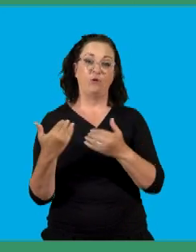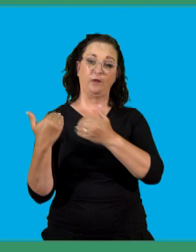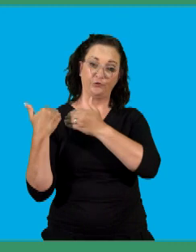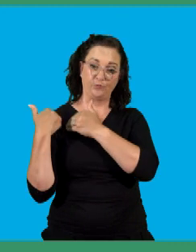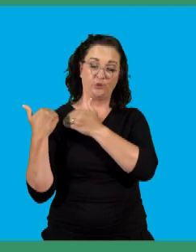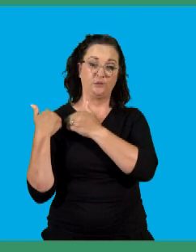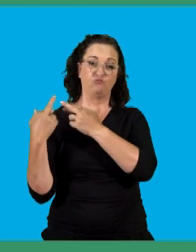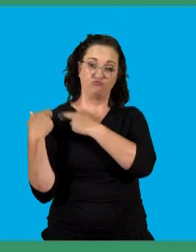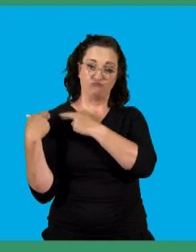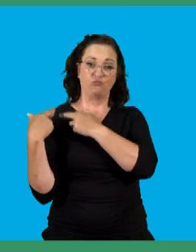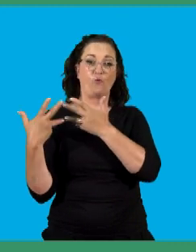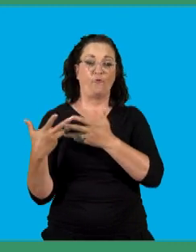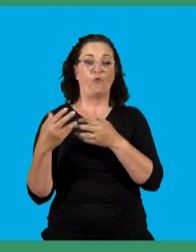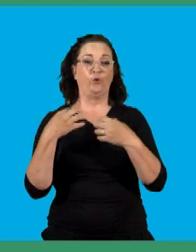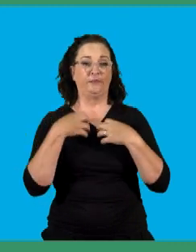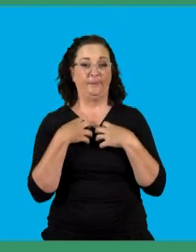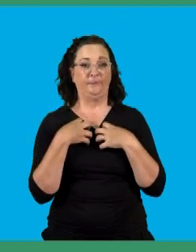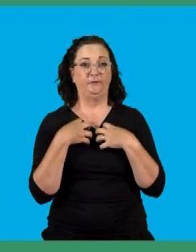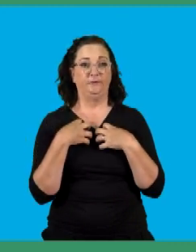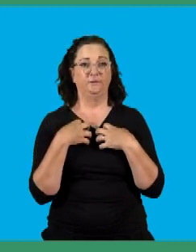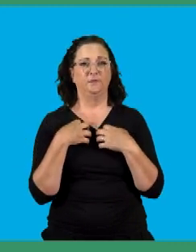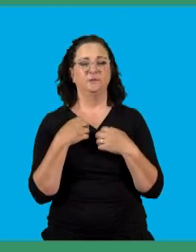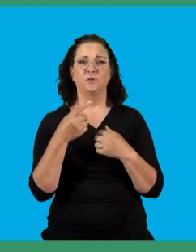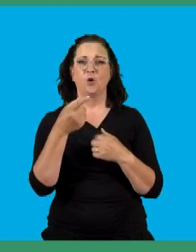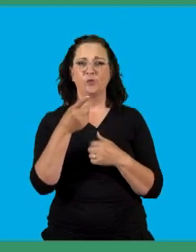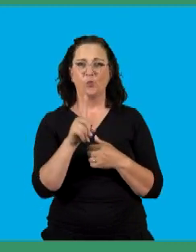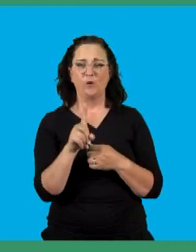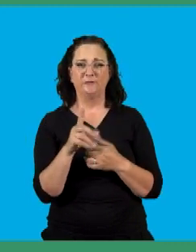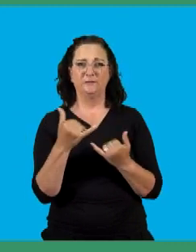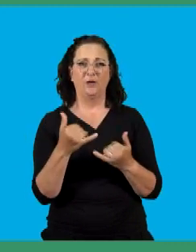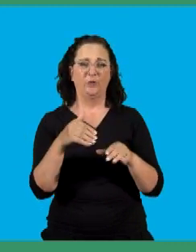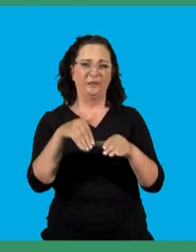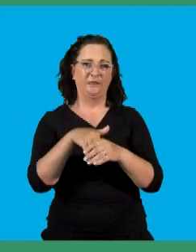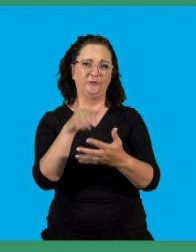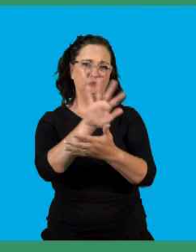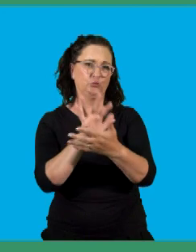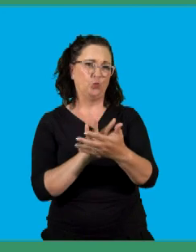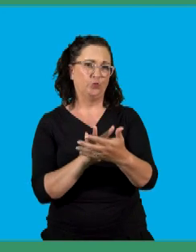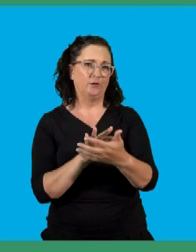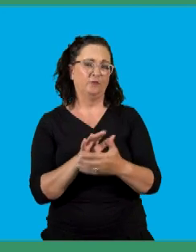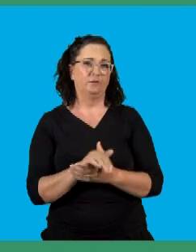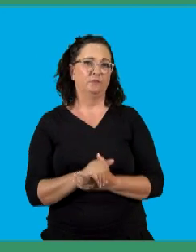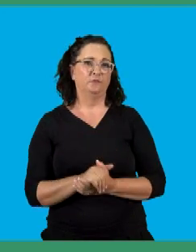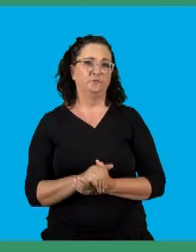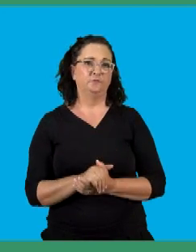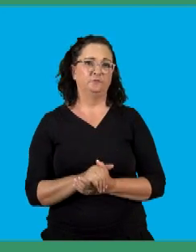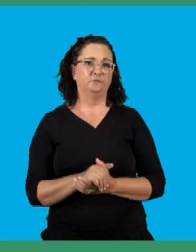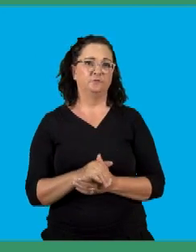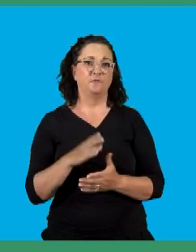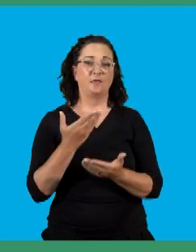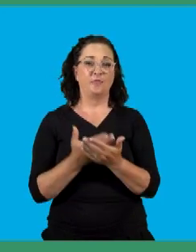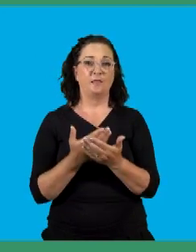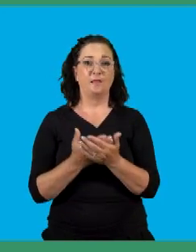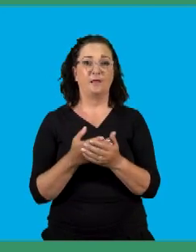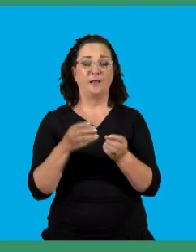the debts of the business. So which form of ownership, learners, is applicable in this scenario? That is going to